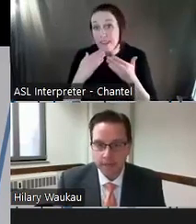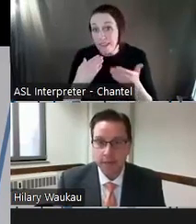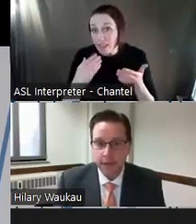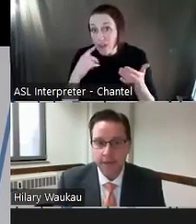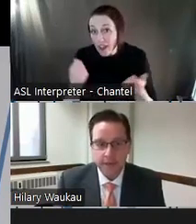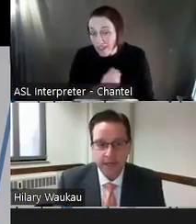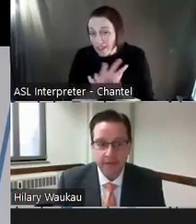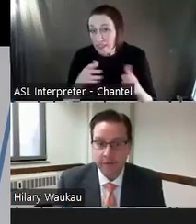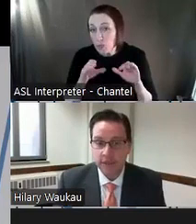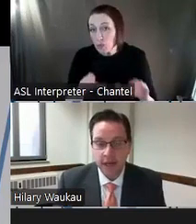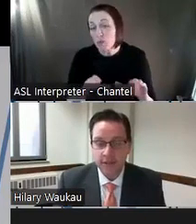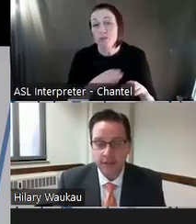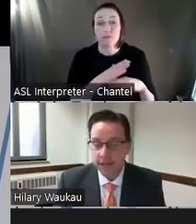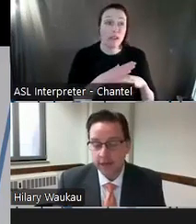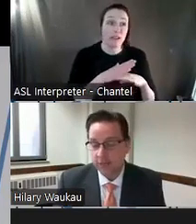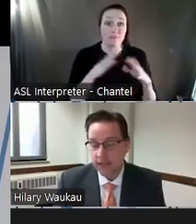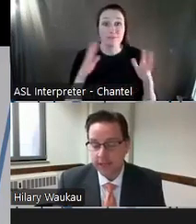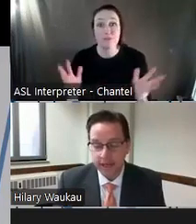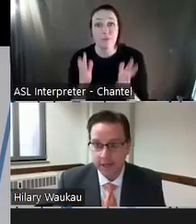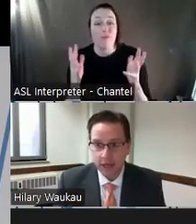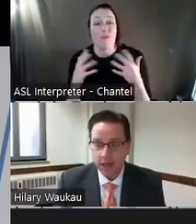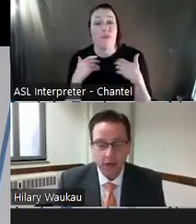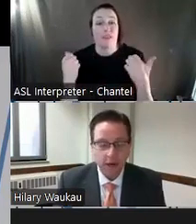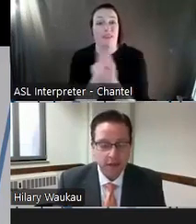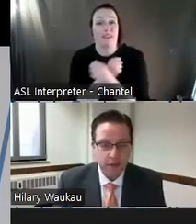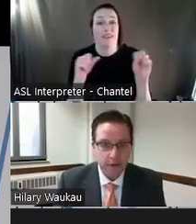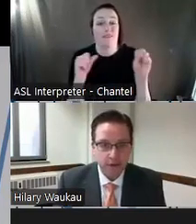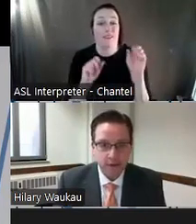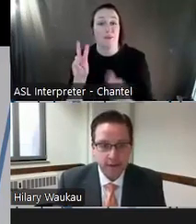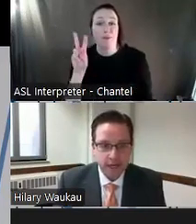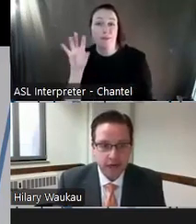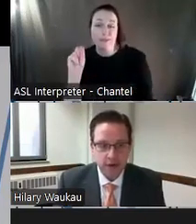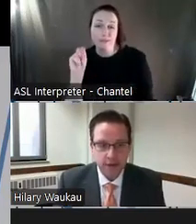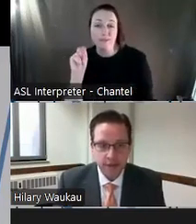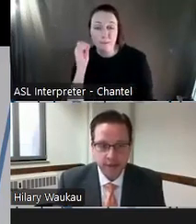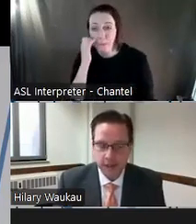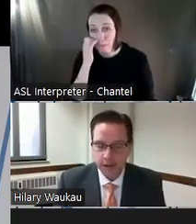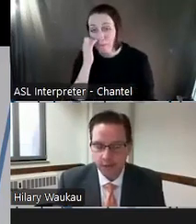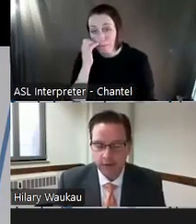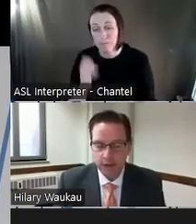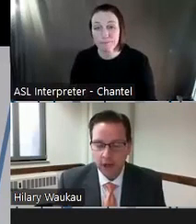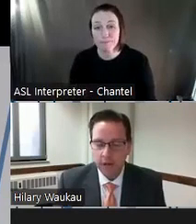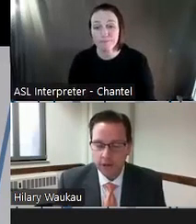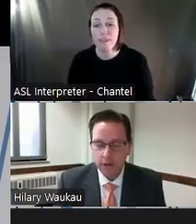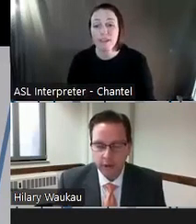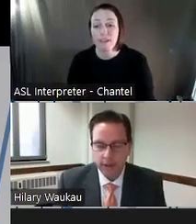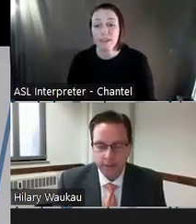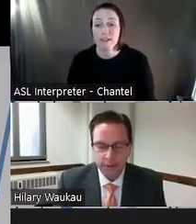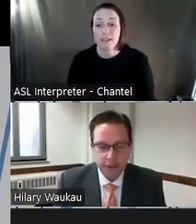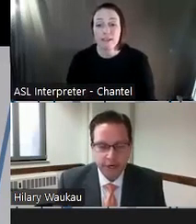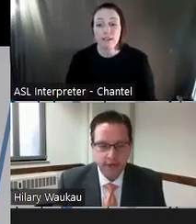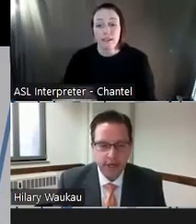and promote the health and safety of Wisconsinites across the board and across the state in your communities. You know, we do